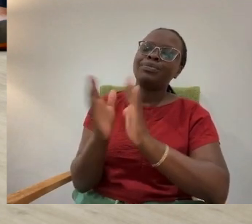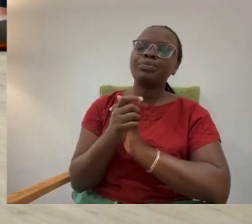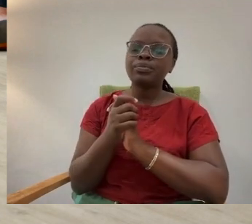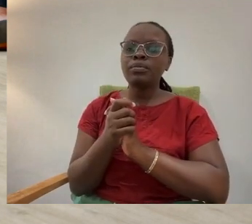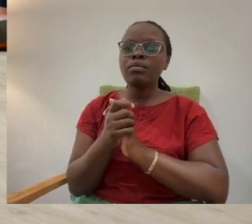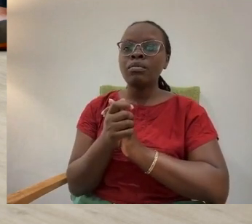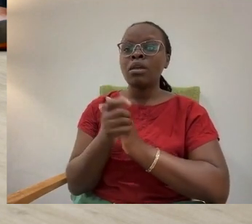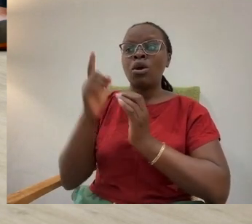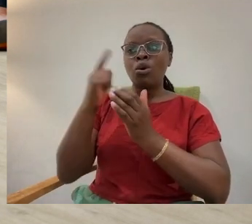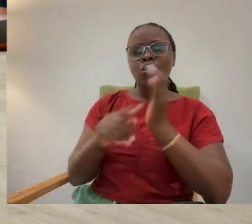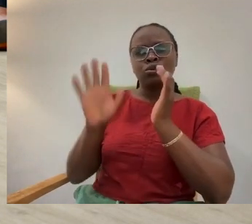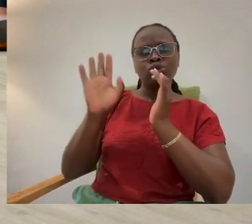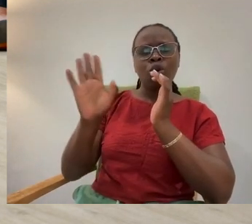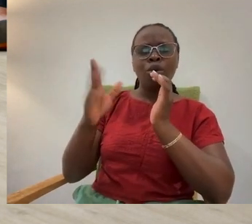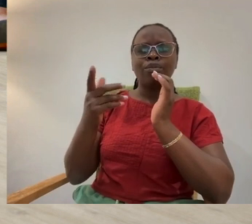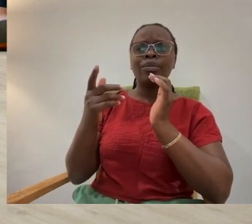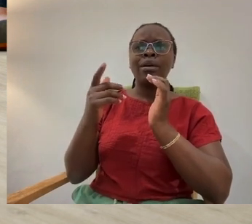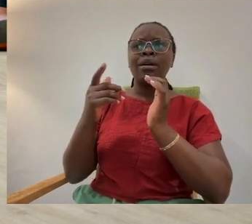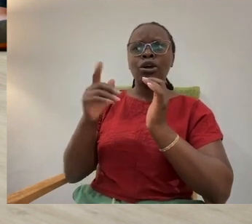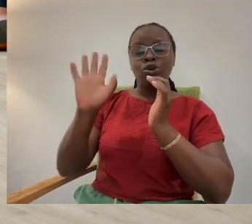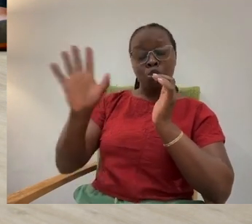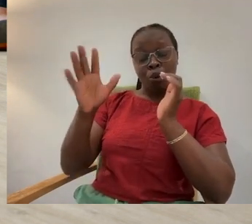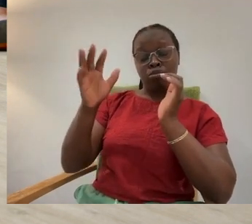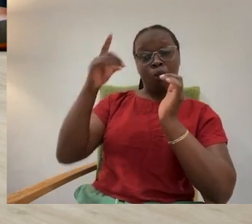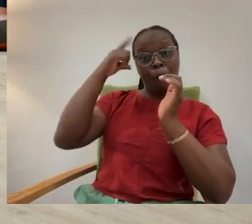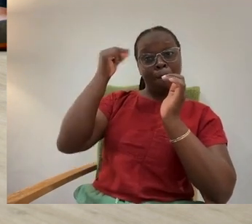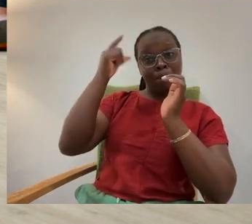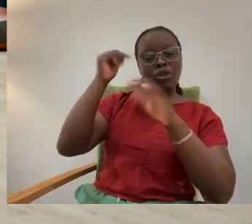tools that schools have been using in the last several years?